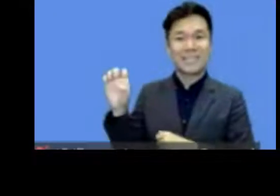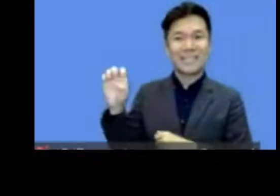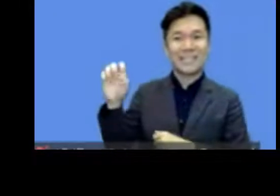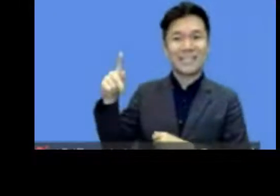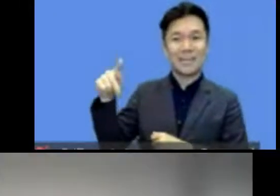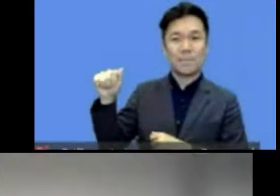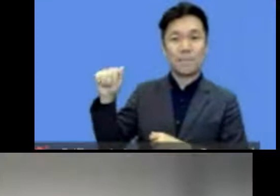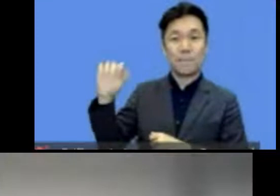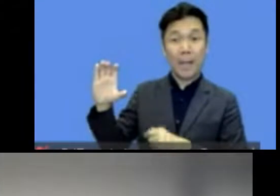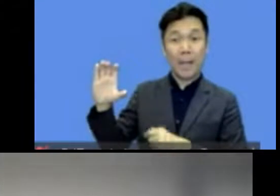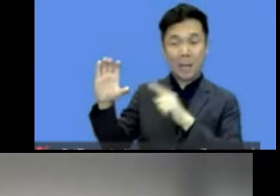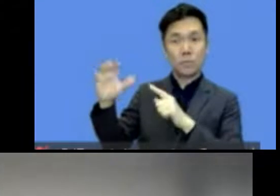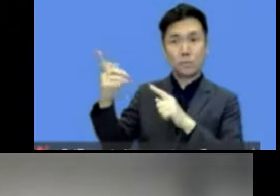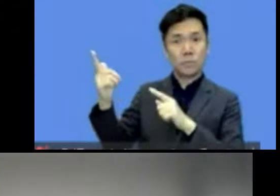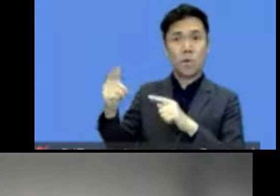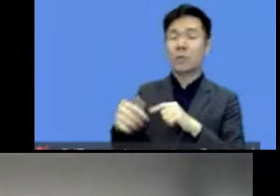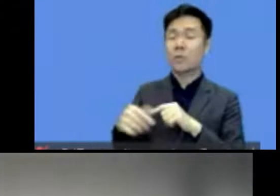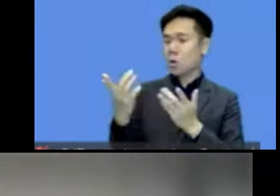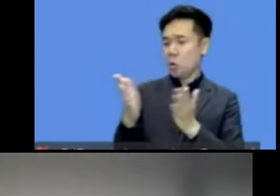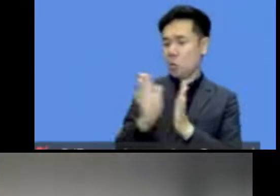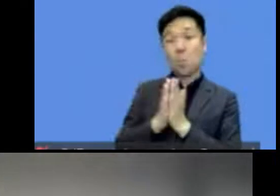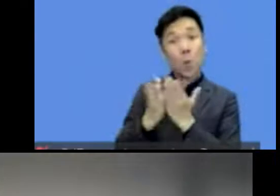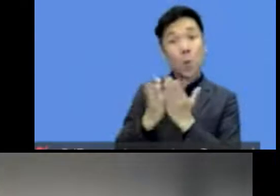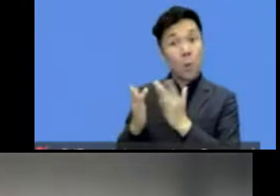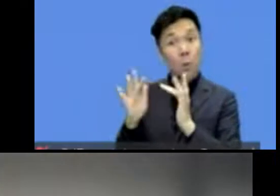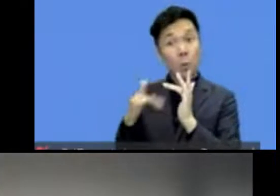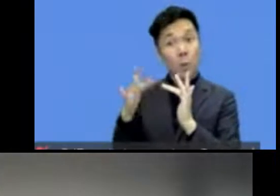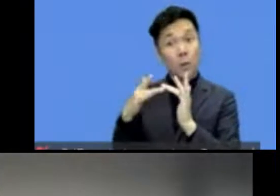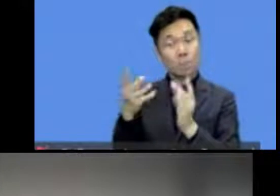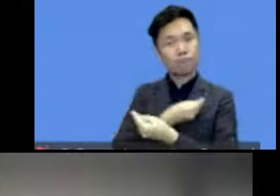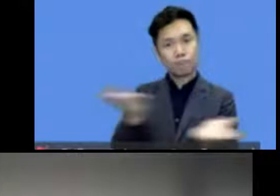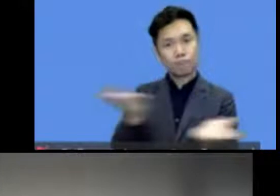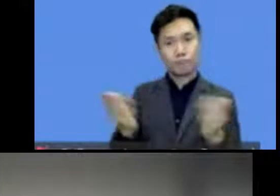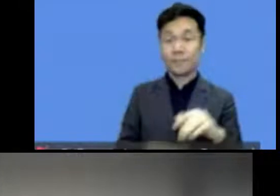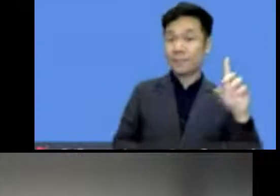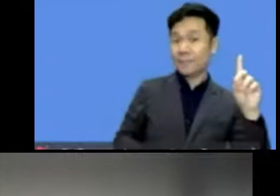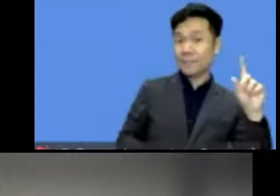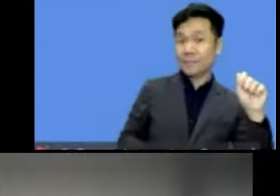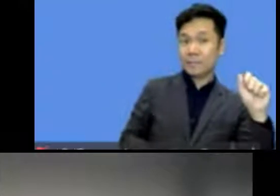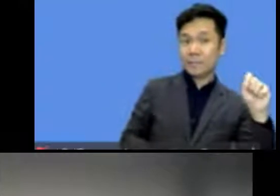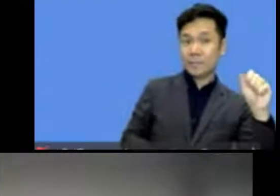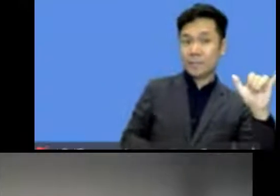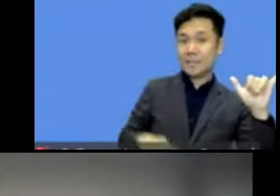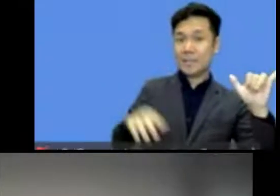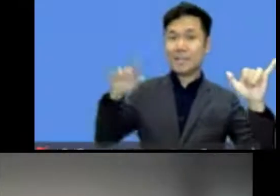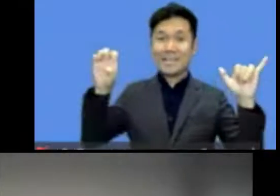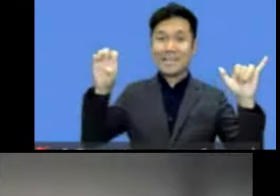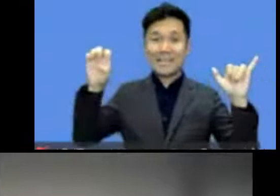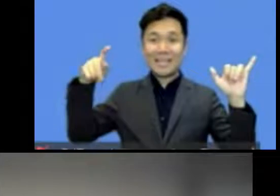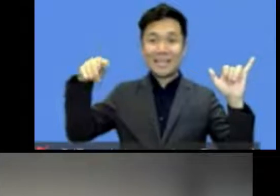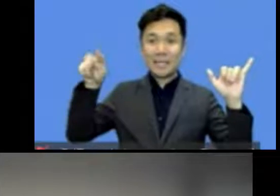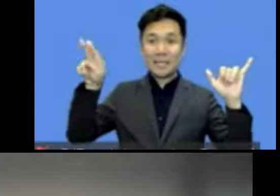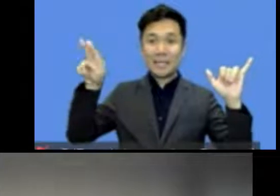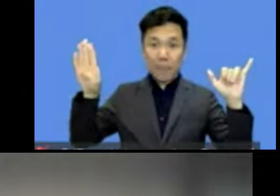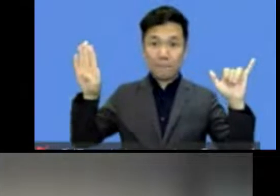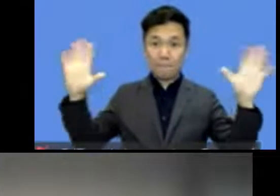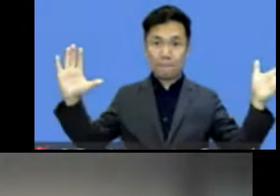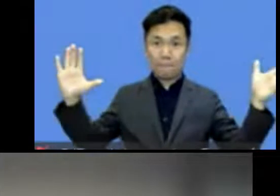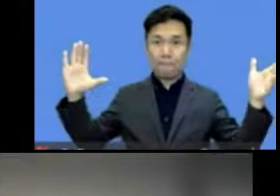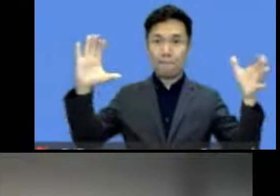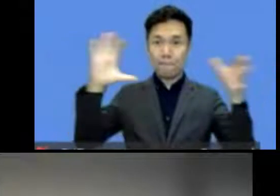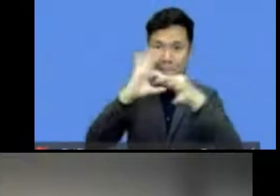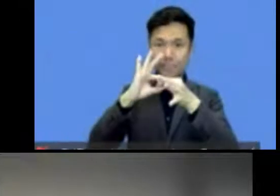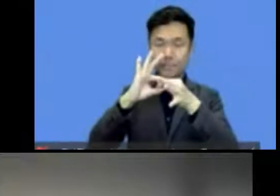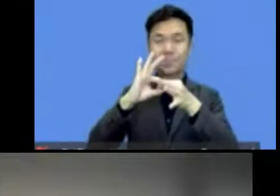e-publishing standard. And now the DAISY and EPUB has merged to become the accessible